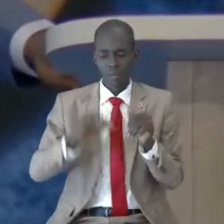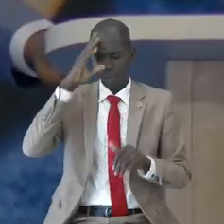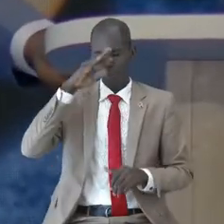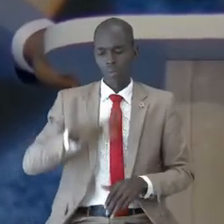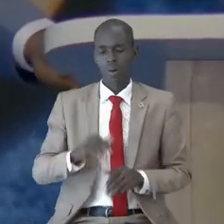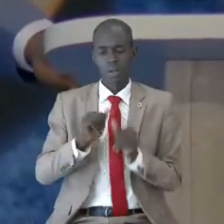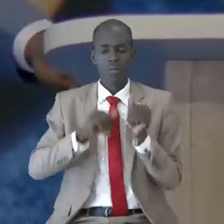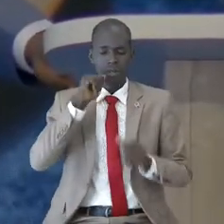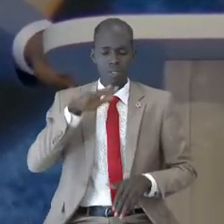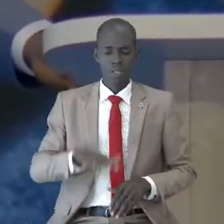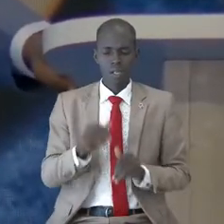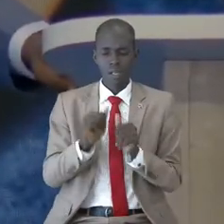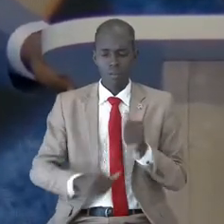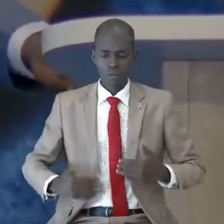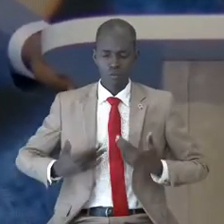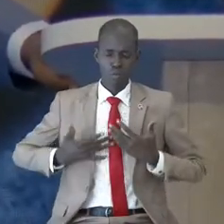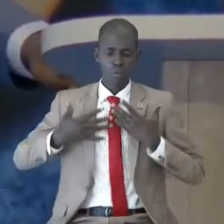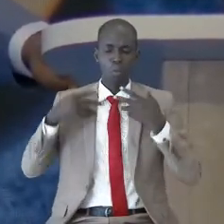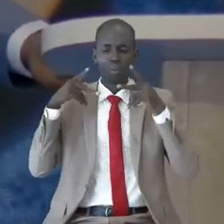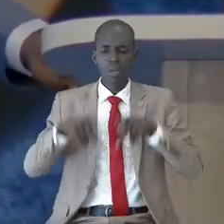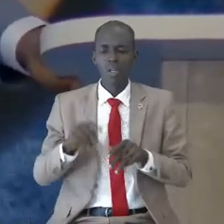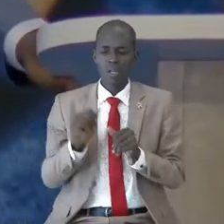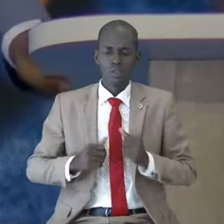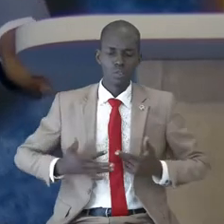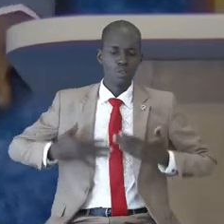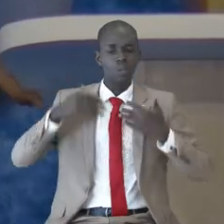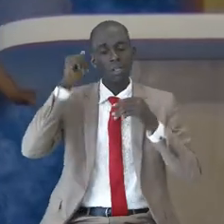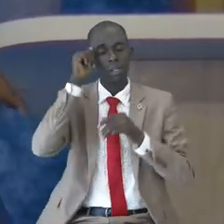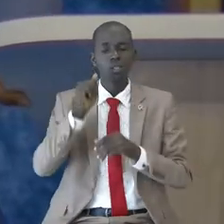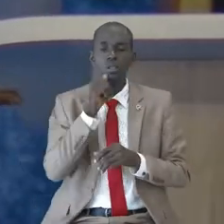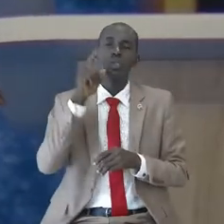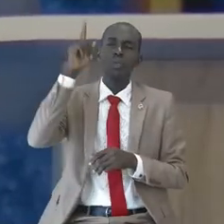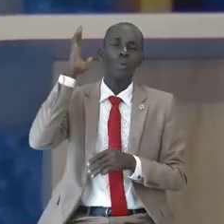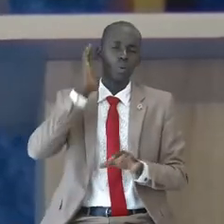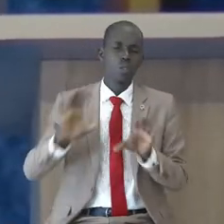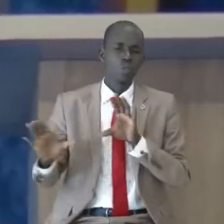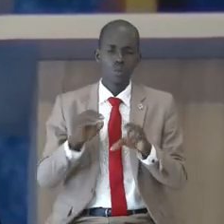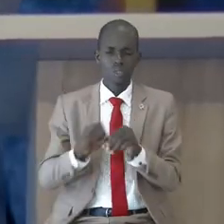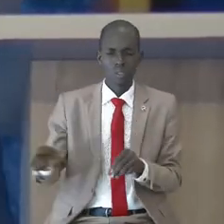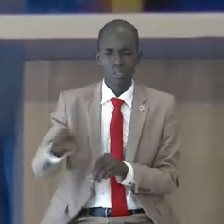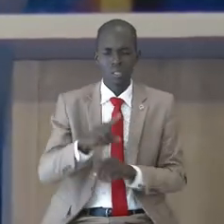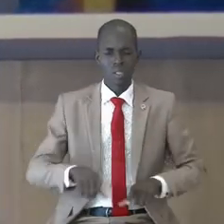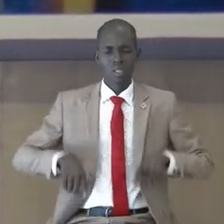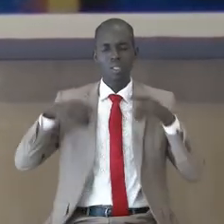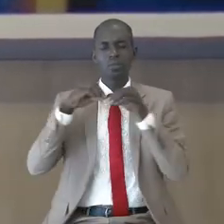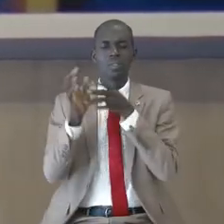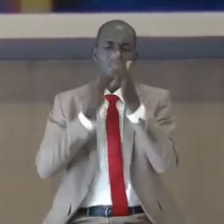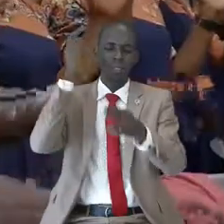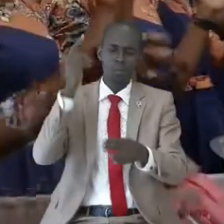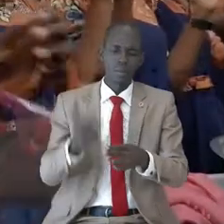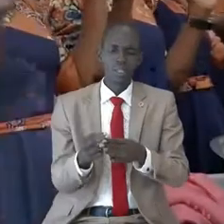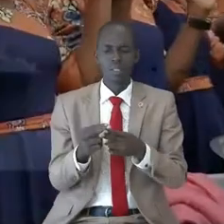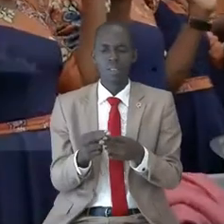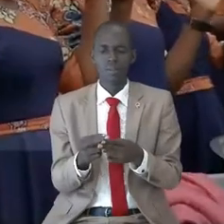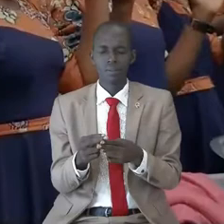every girl, every young person, every young adult, you will do in their lives in Jesus'